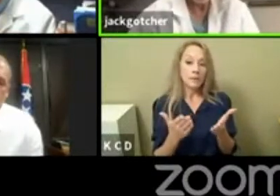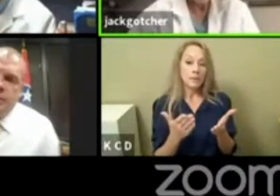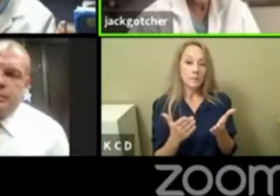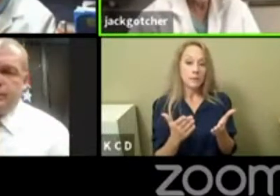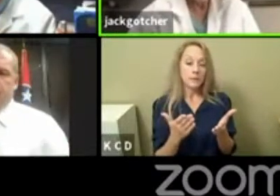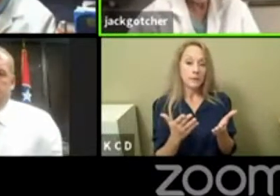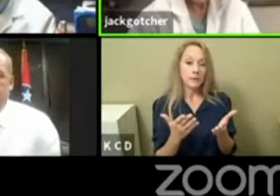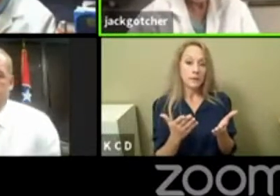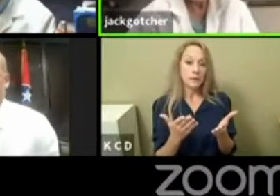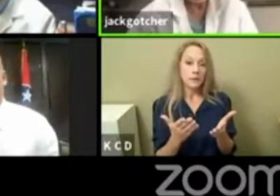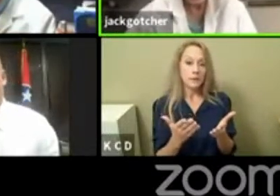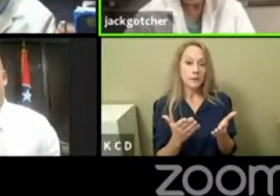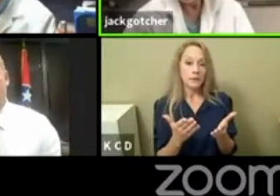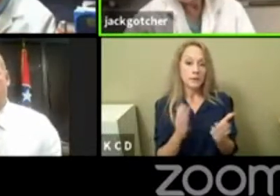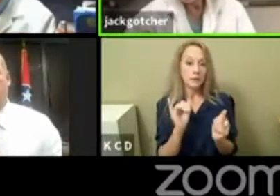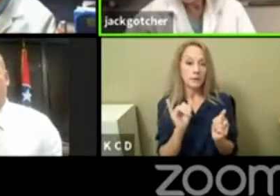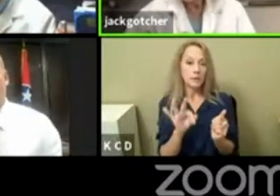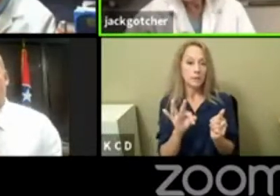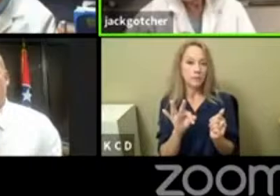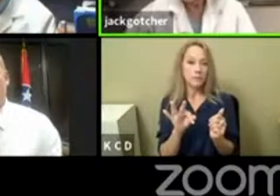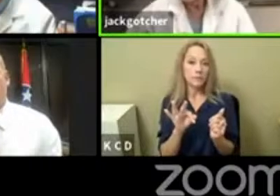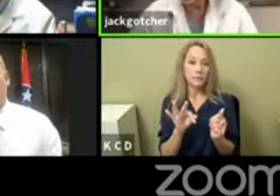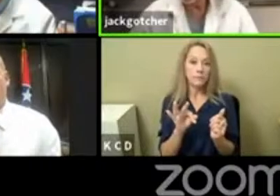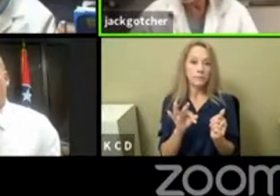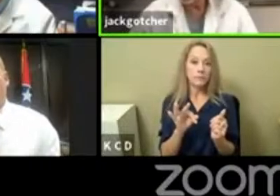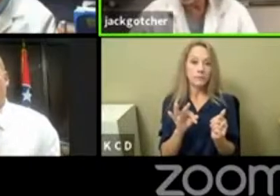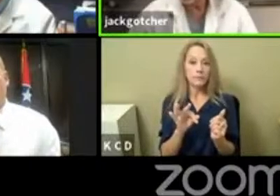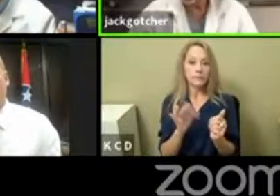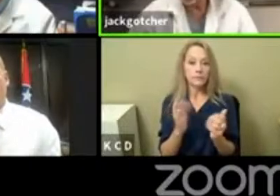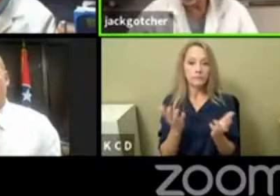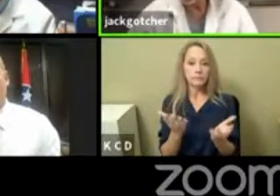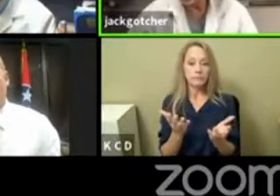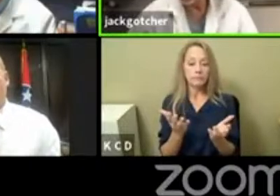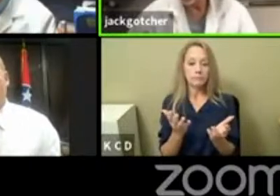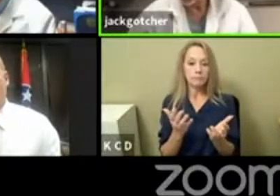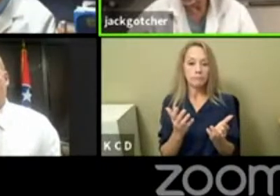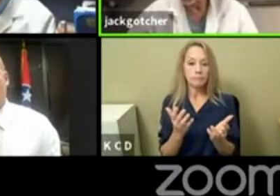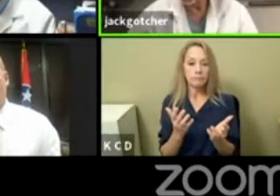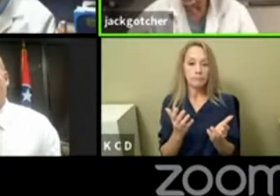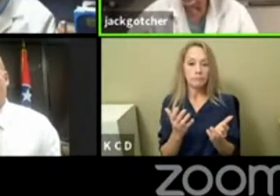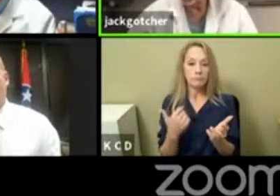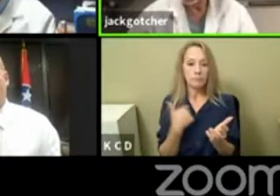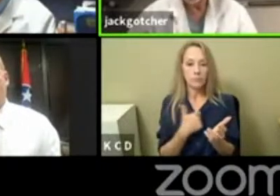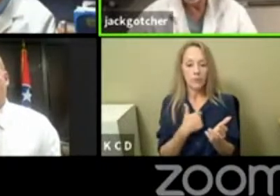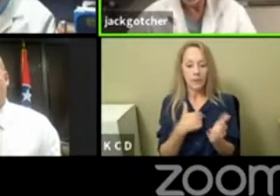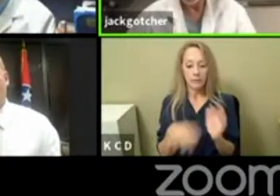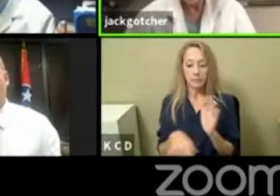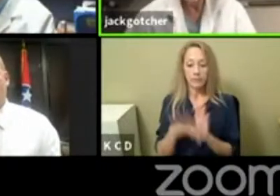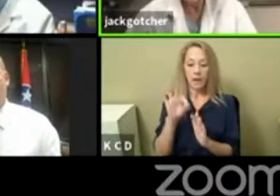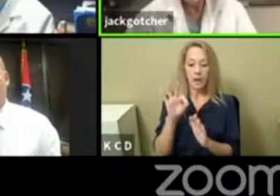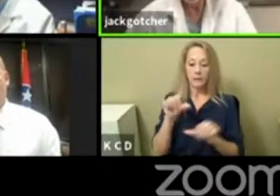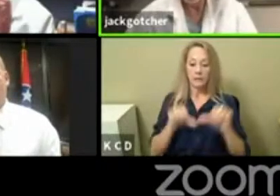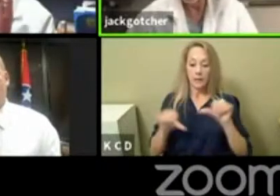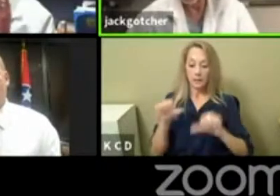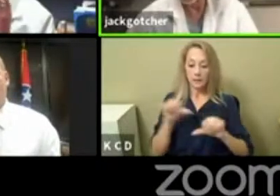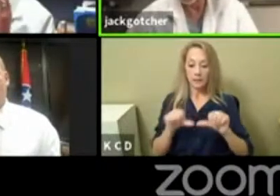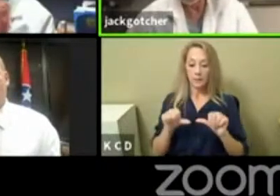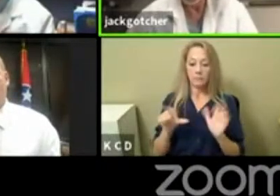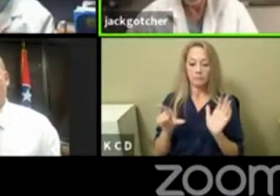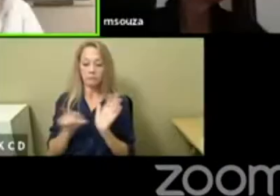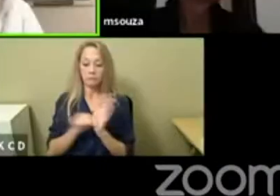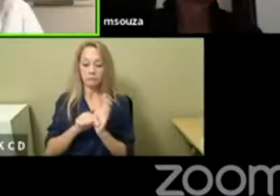valid, is that if we locate in our readings a scientific paper that has merit for